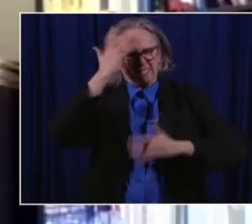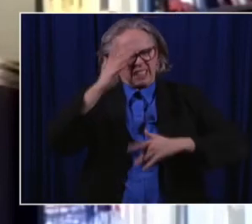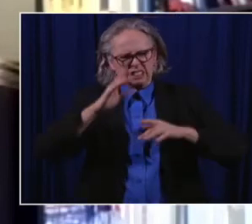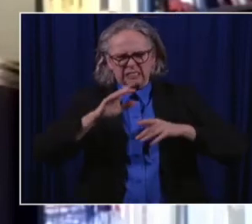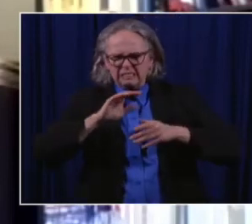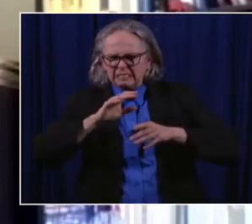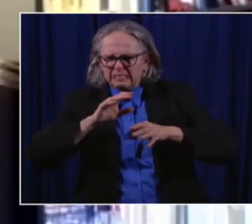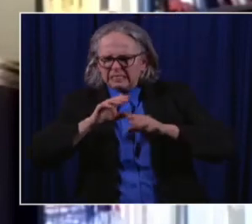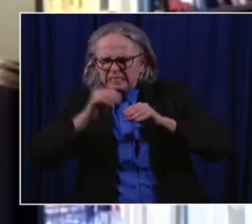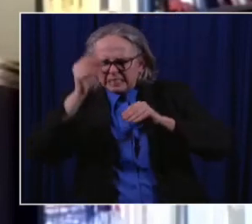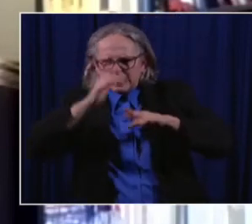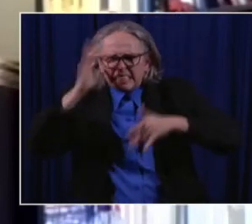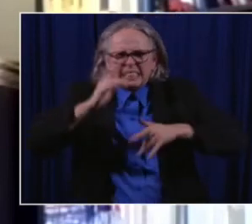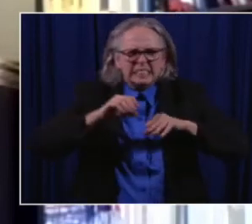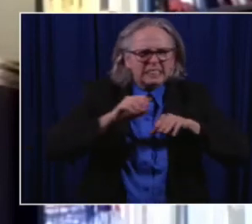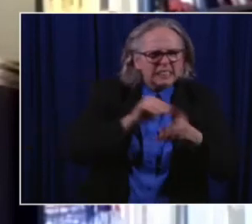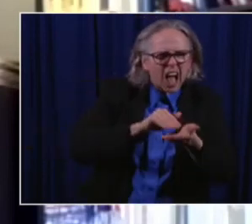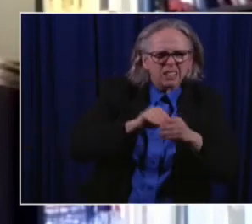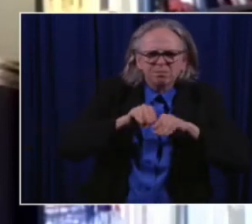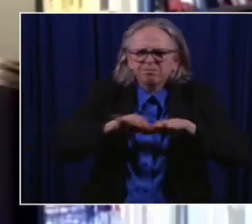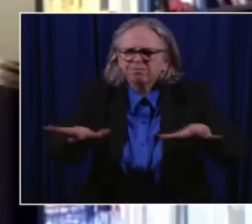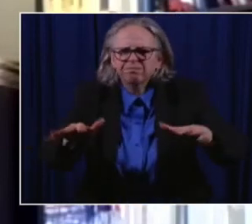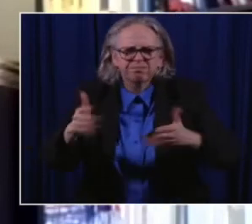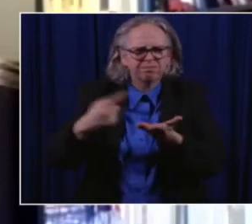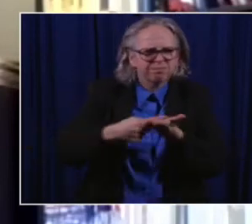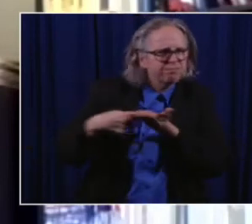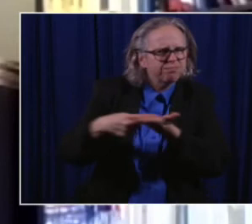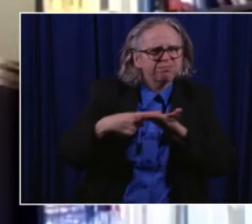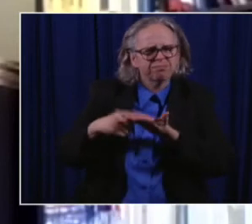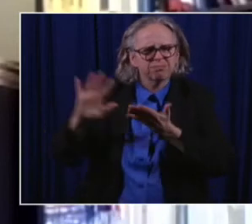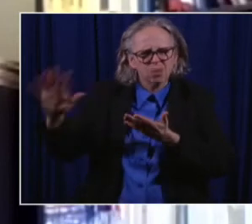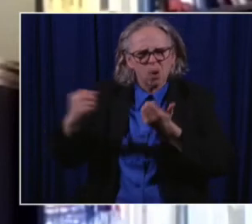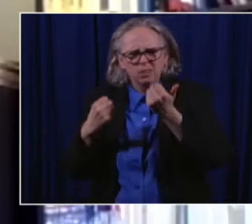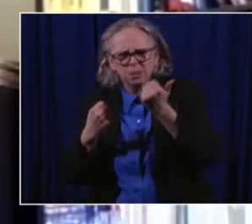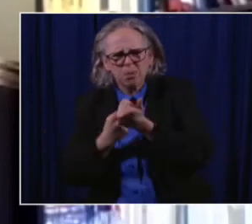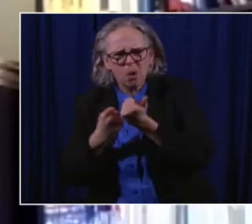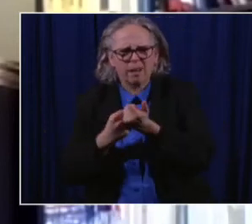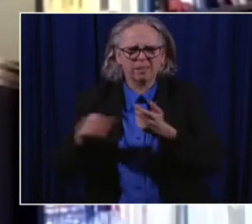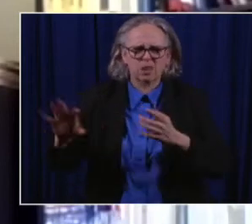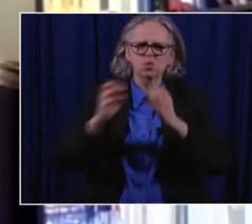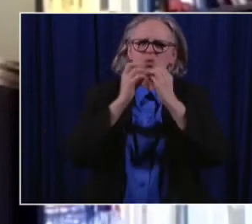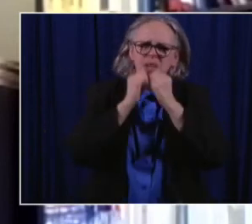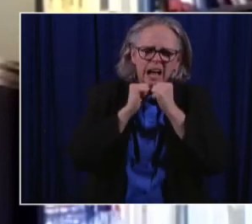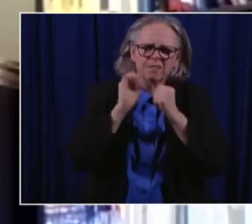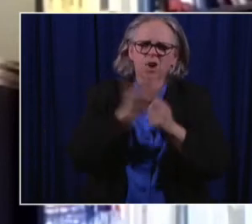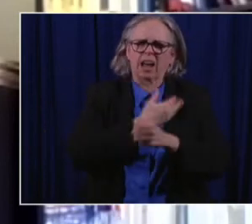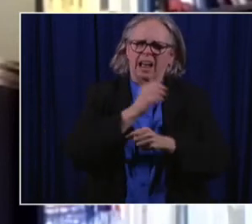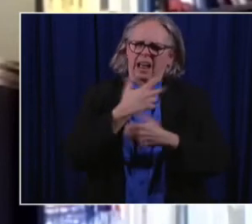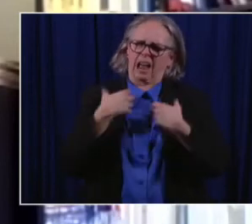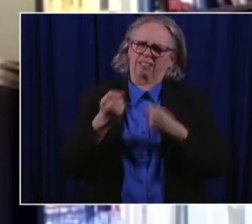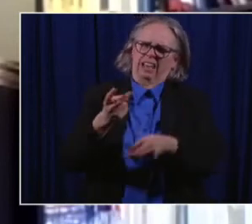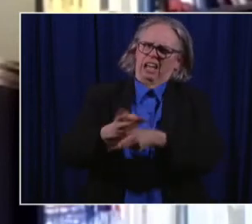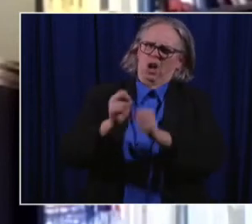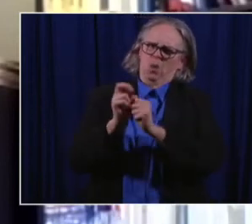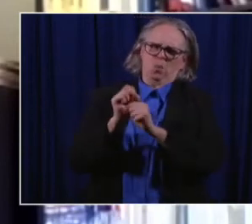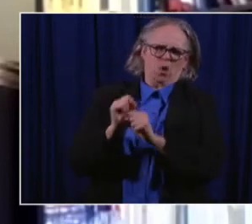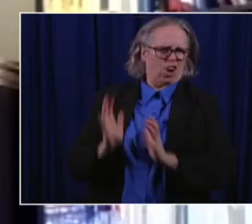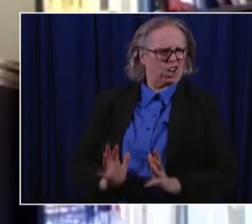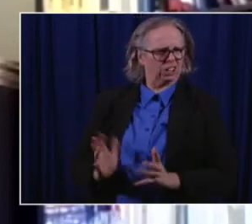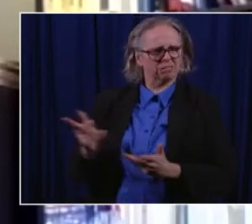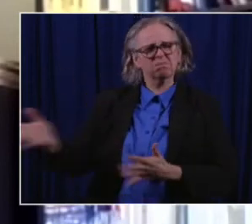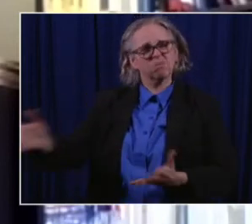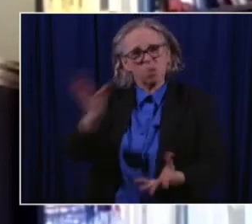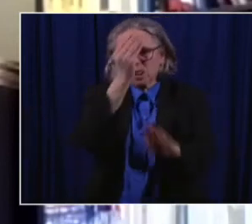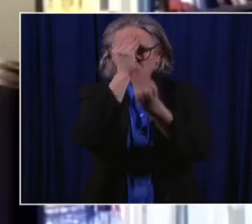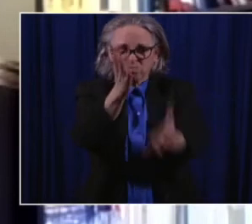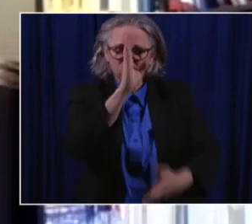have done during this pandemic and the support you've shown healthcare workers. Quite simply, we're in crisis. Hospitals across the state